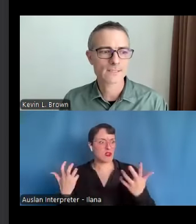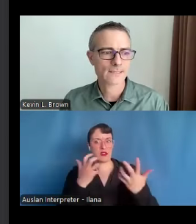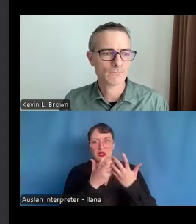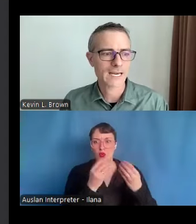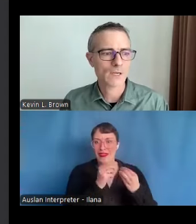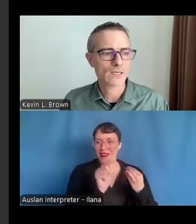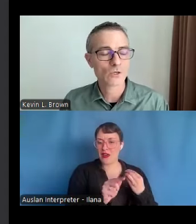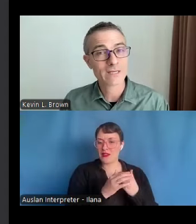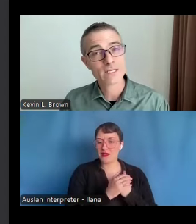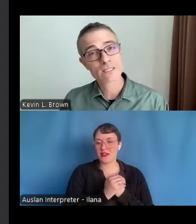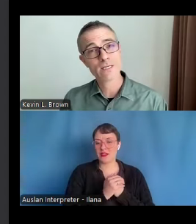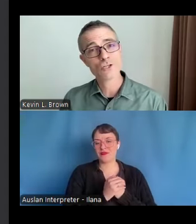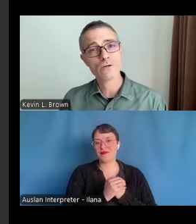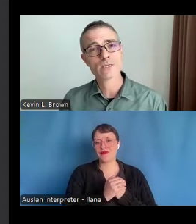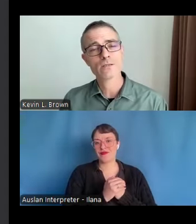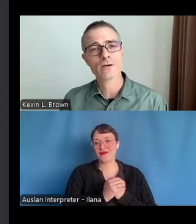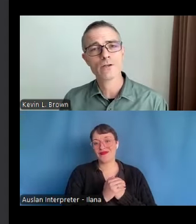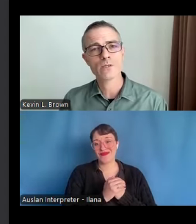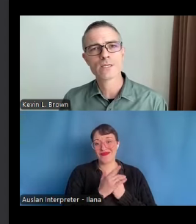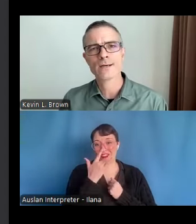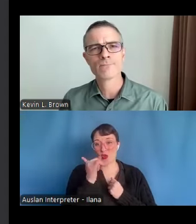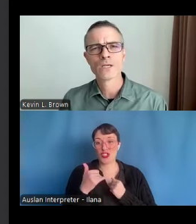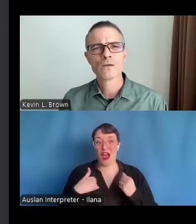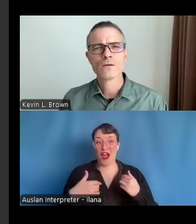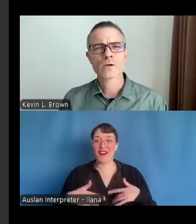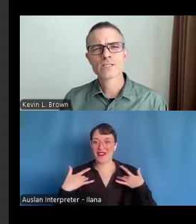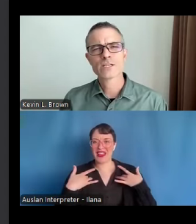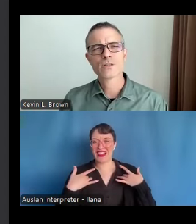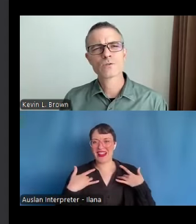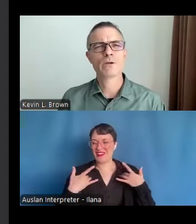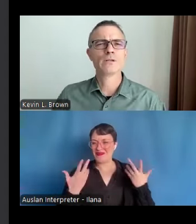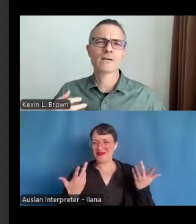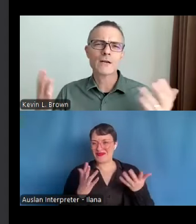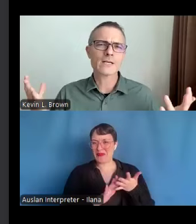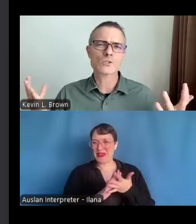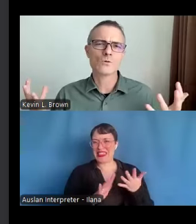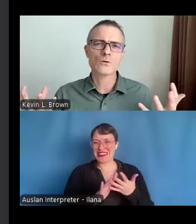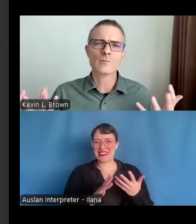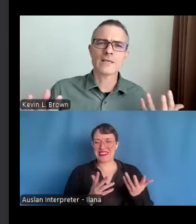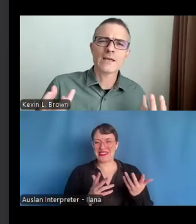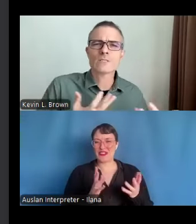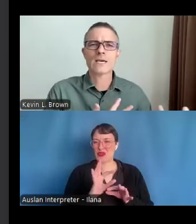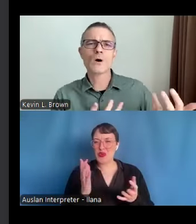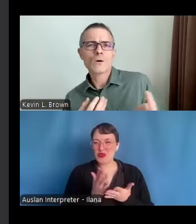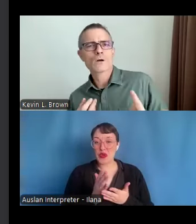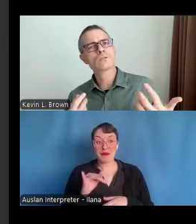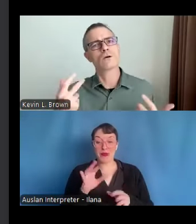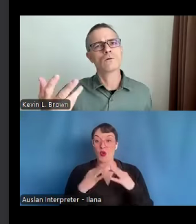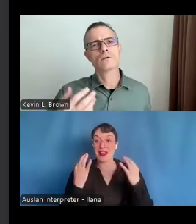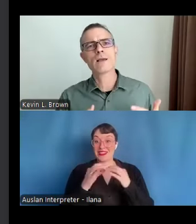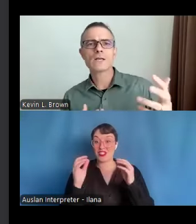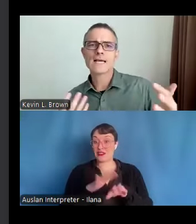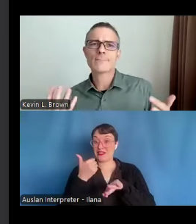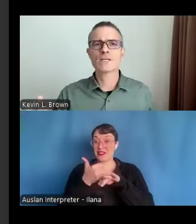was maybe a little bit disingenuous. You would see a organization that was building and running a school, but then they would say, well, we're